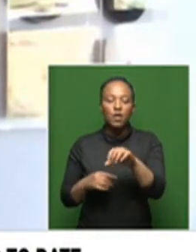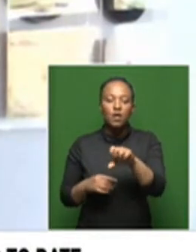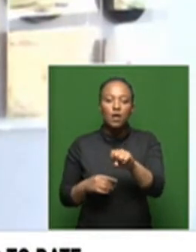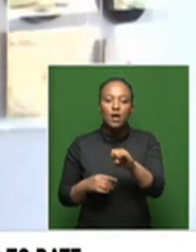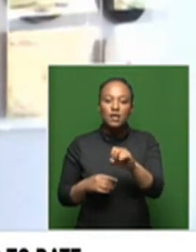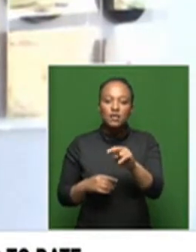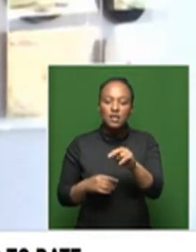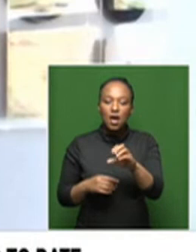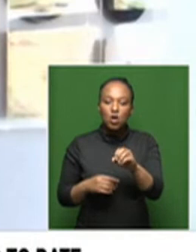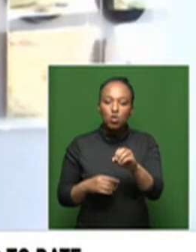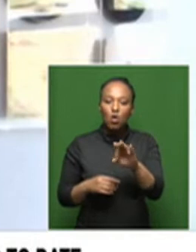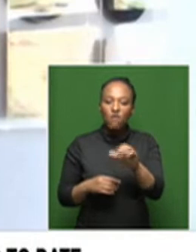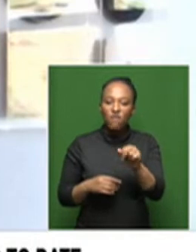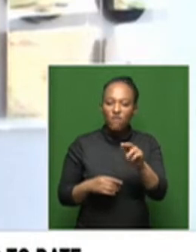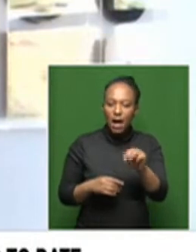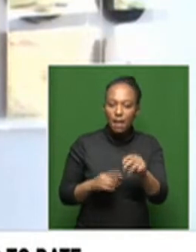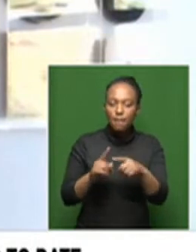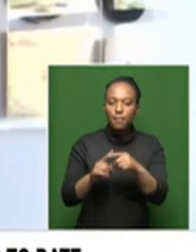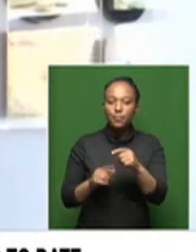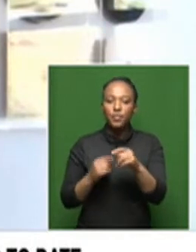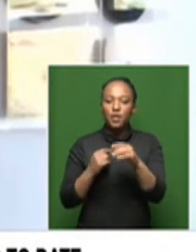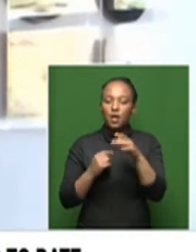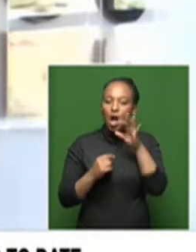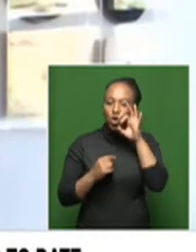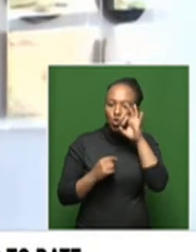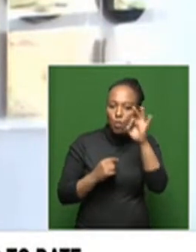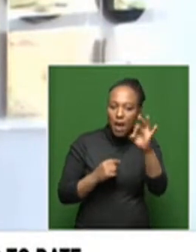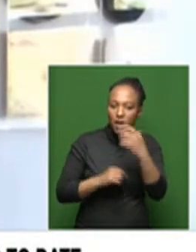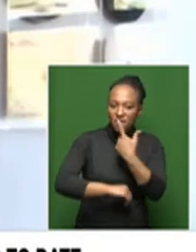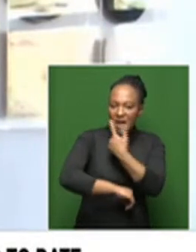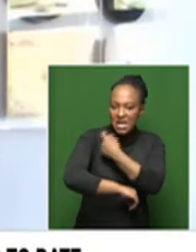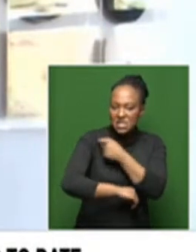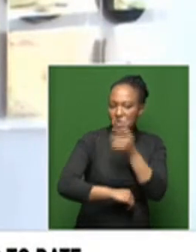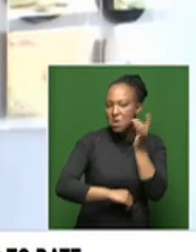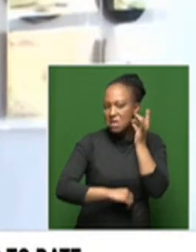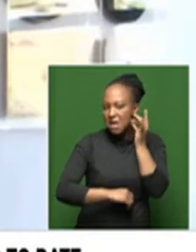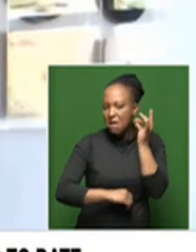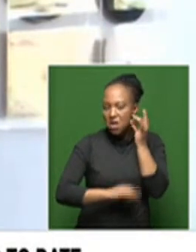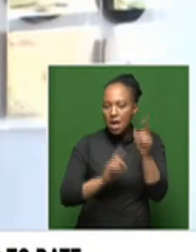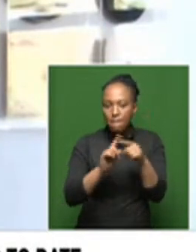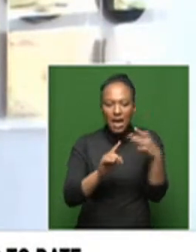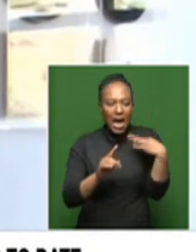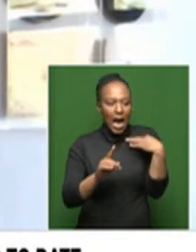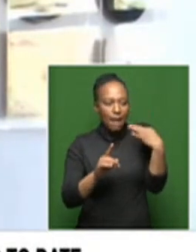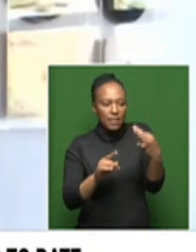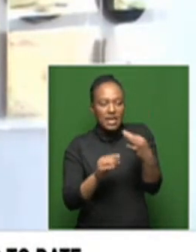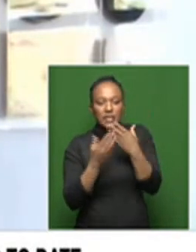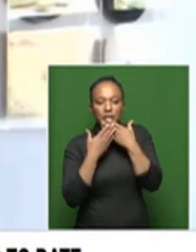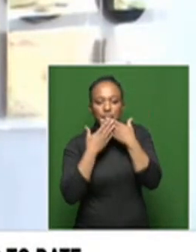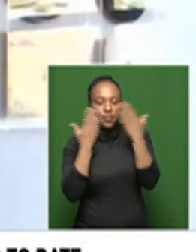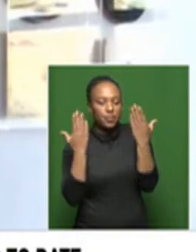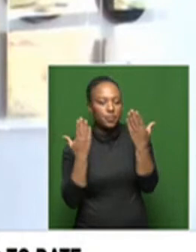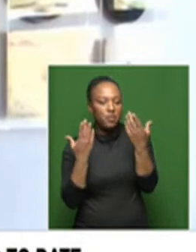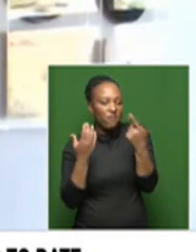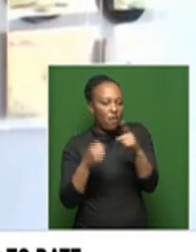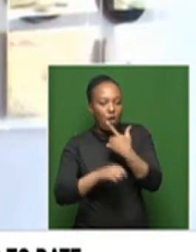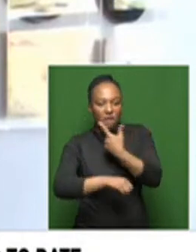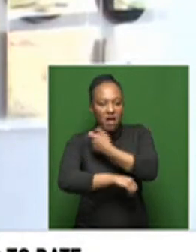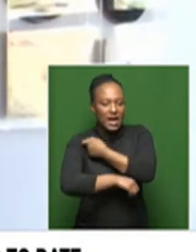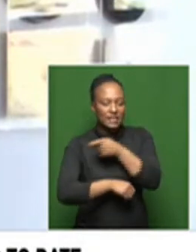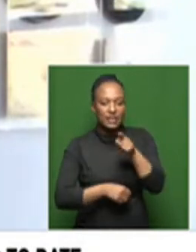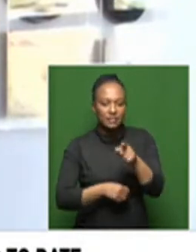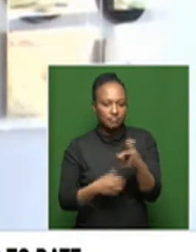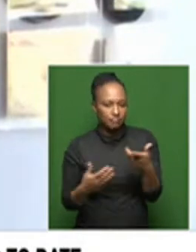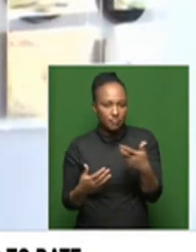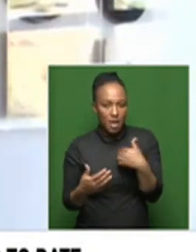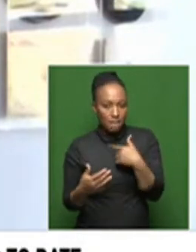Sinopharm, the Cuban vaccine that we've been hearing a lot about. We don't have applications for those vaccines at the moment, so they're